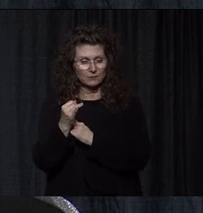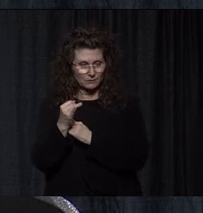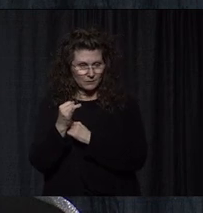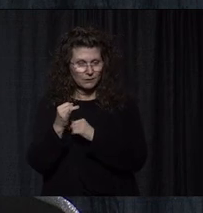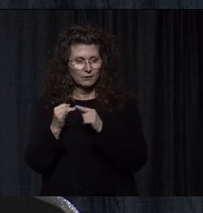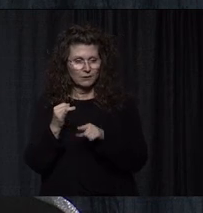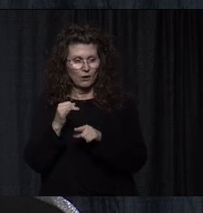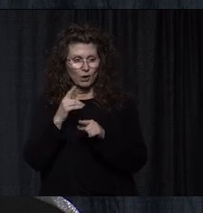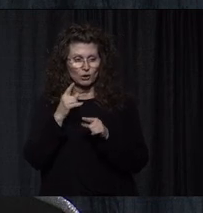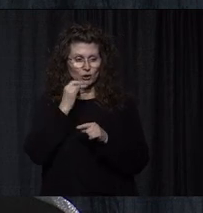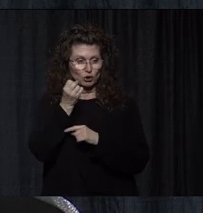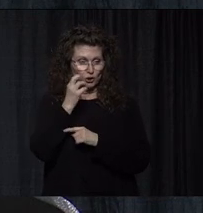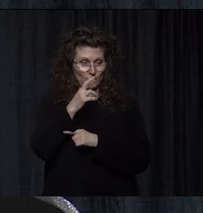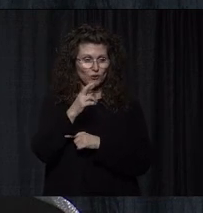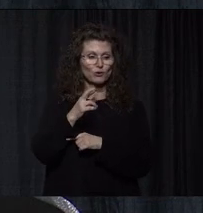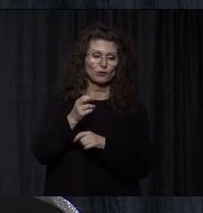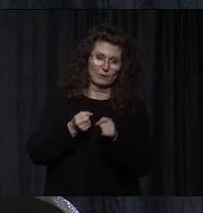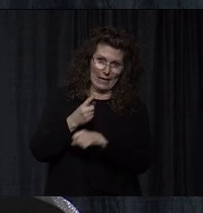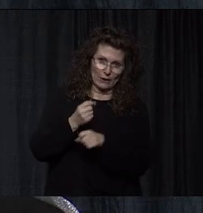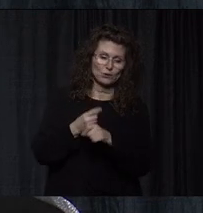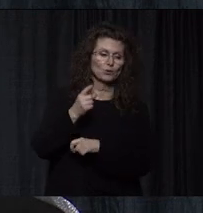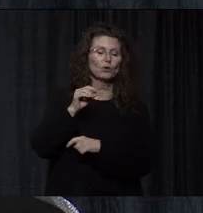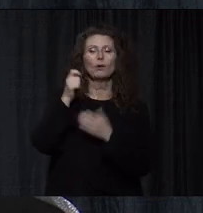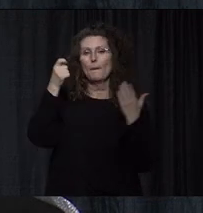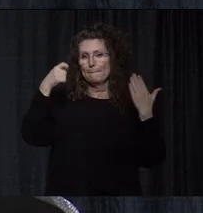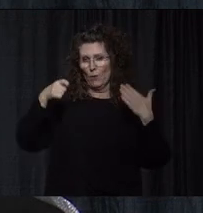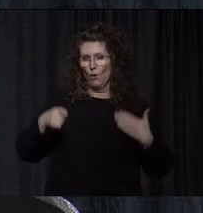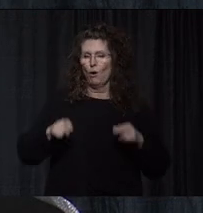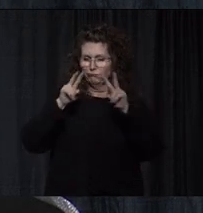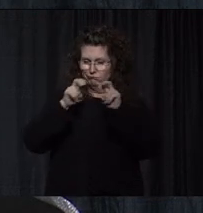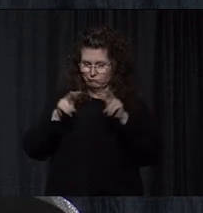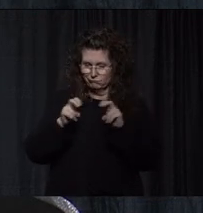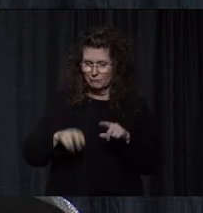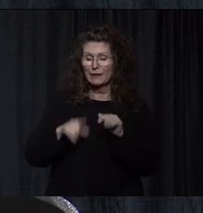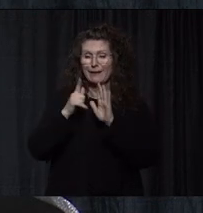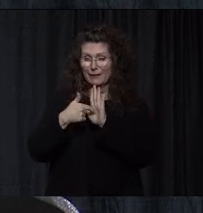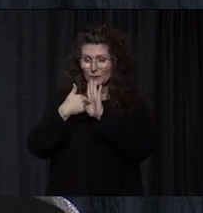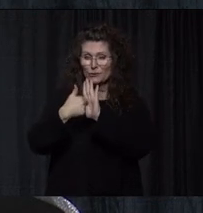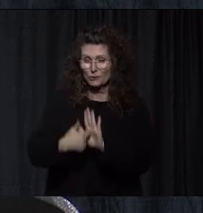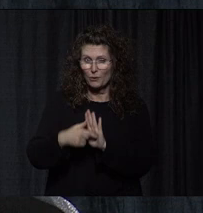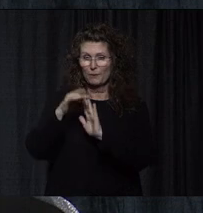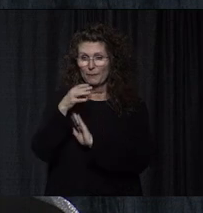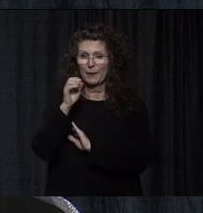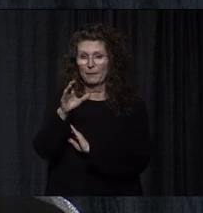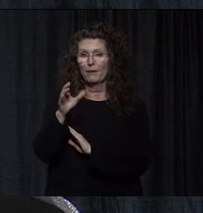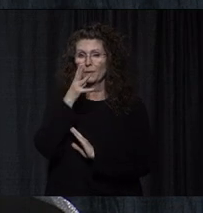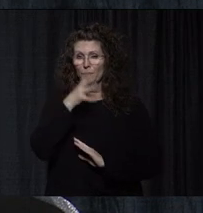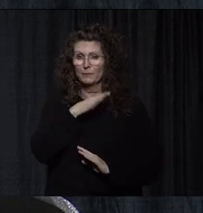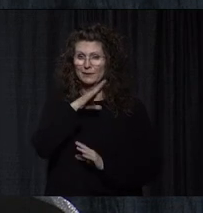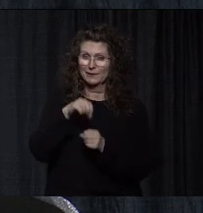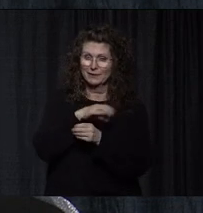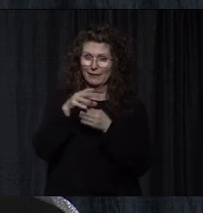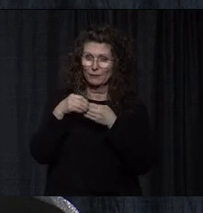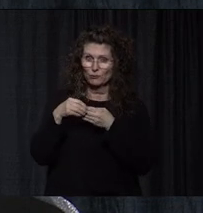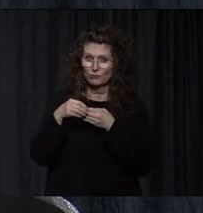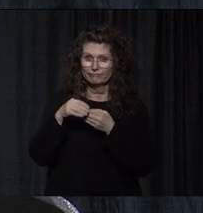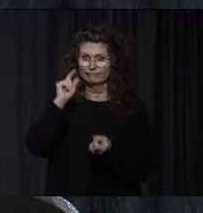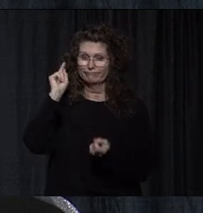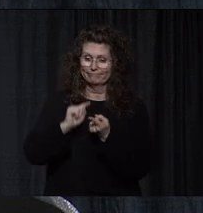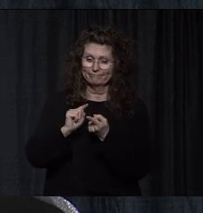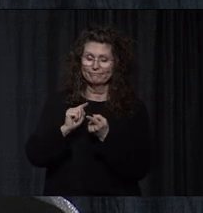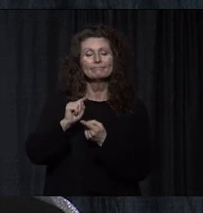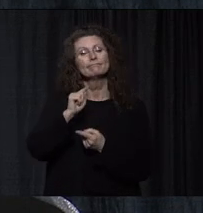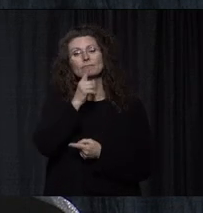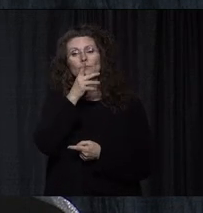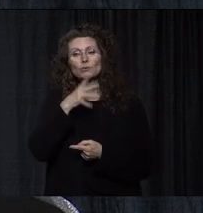on gender diversity and leadership paints a grim picture of BIPOC women's leadership. Women of color